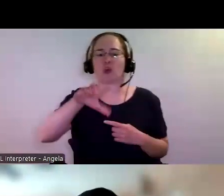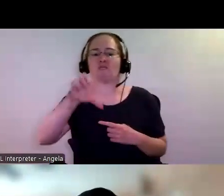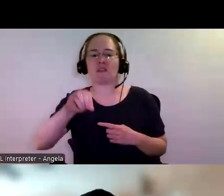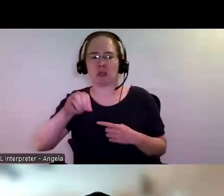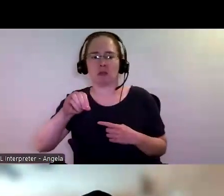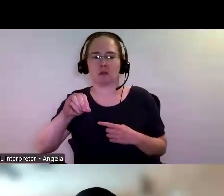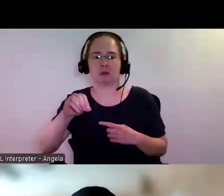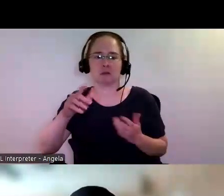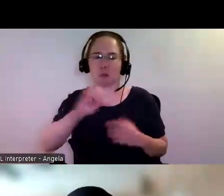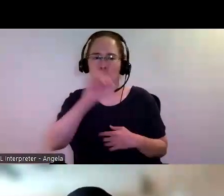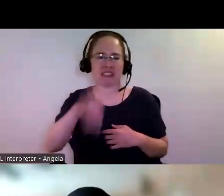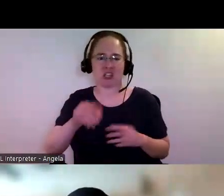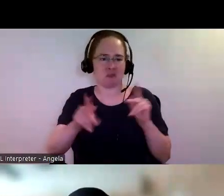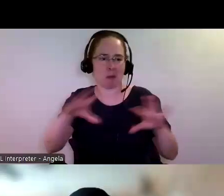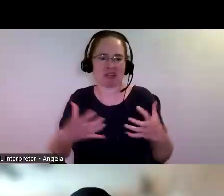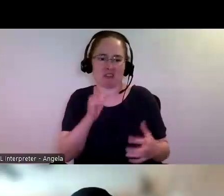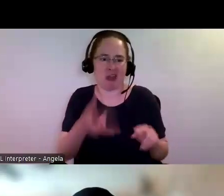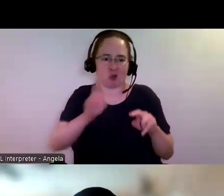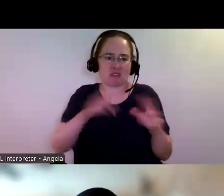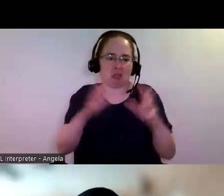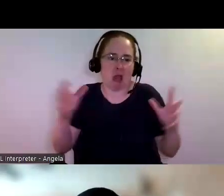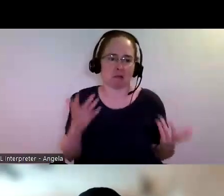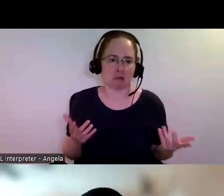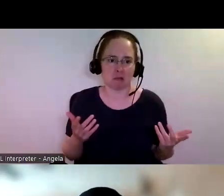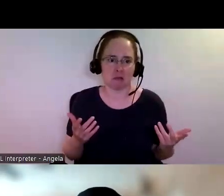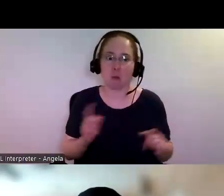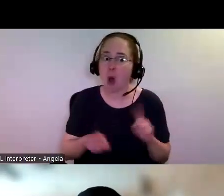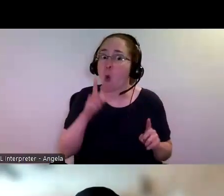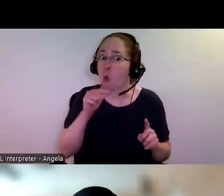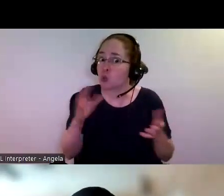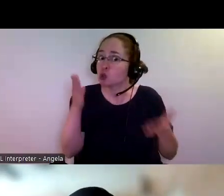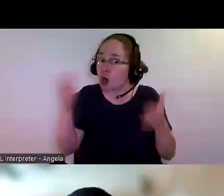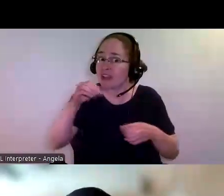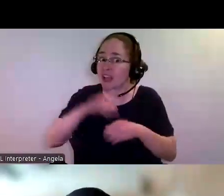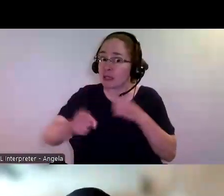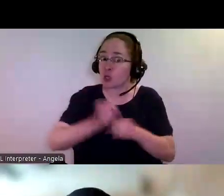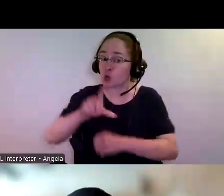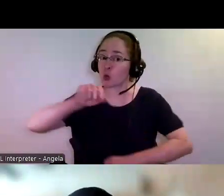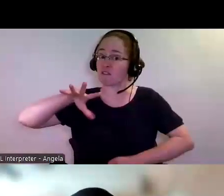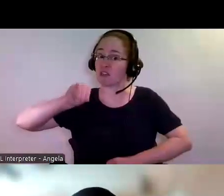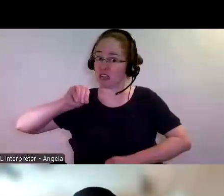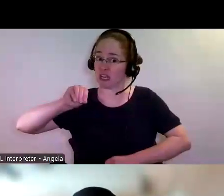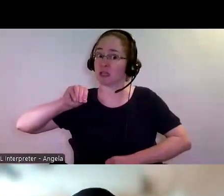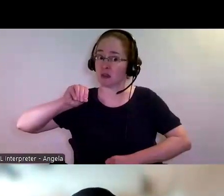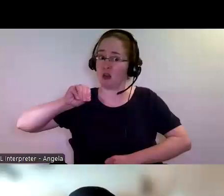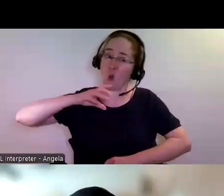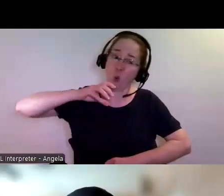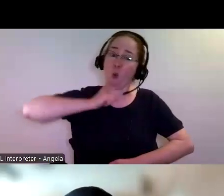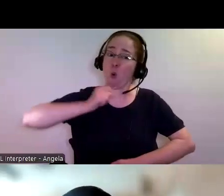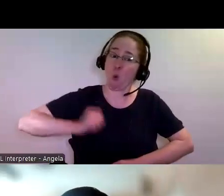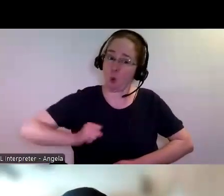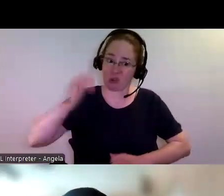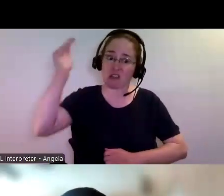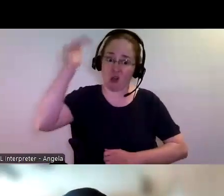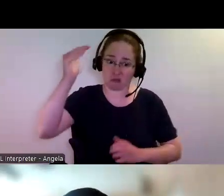And so that's an important thing to think about when you're seeing who are you going to be serving in 2050. It's really the oldest of the